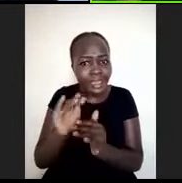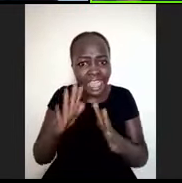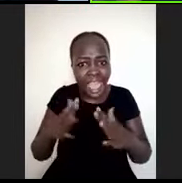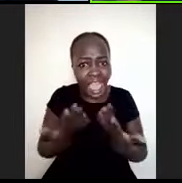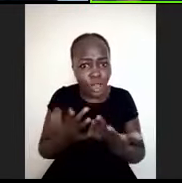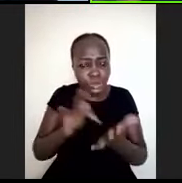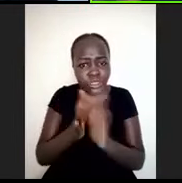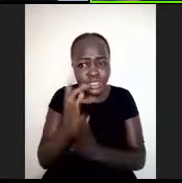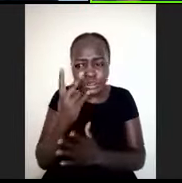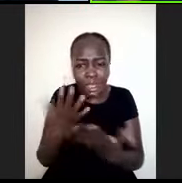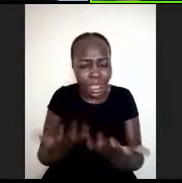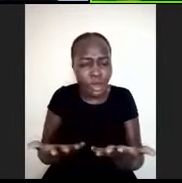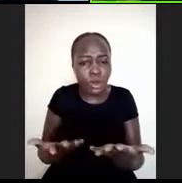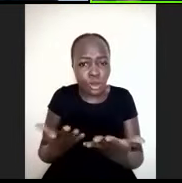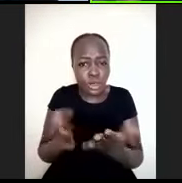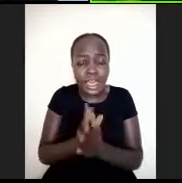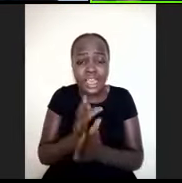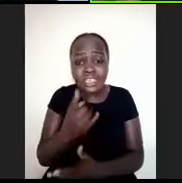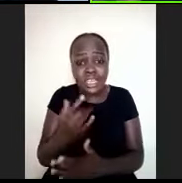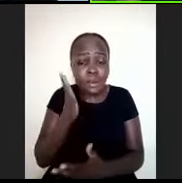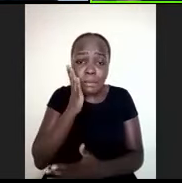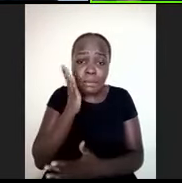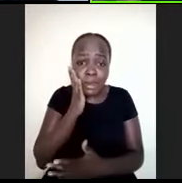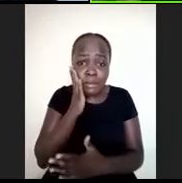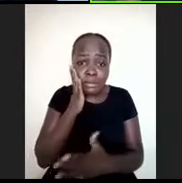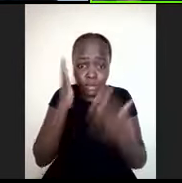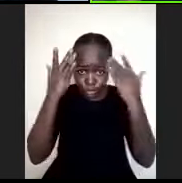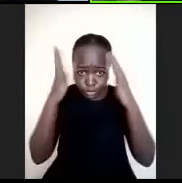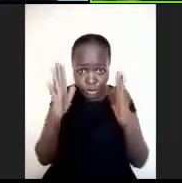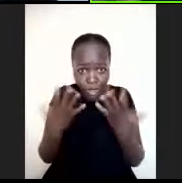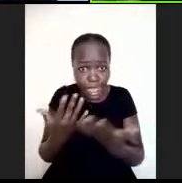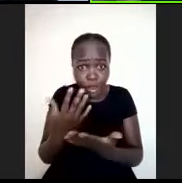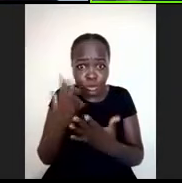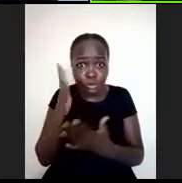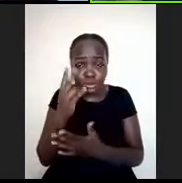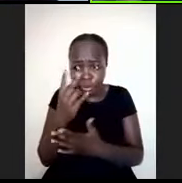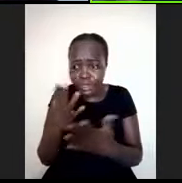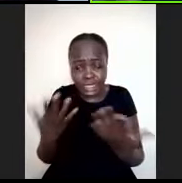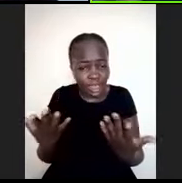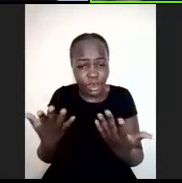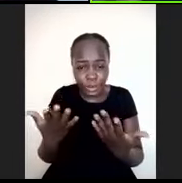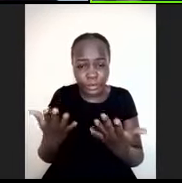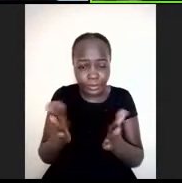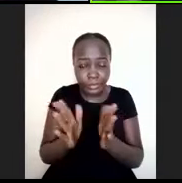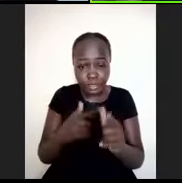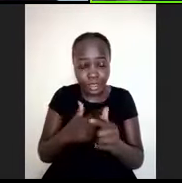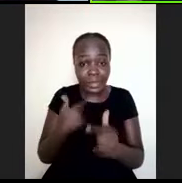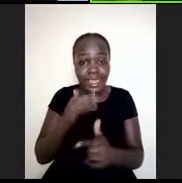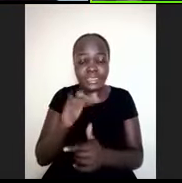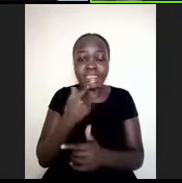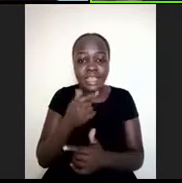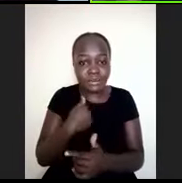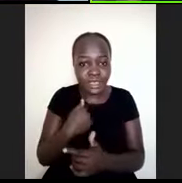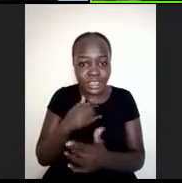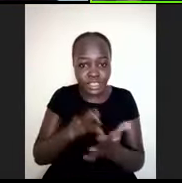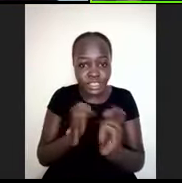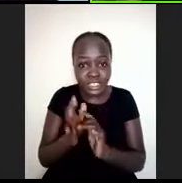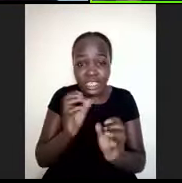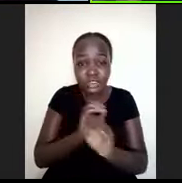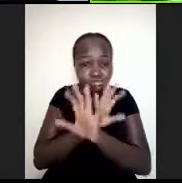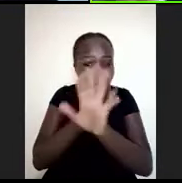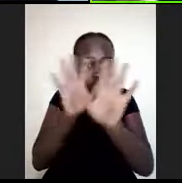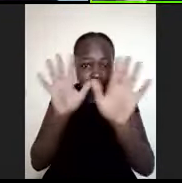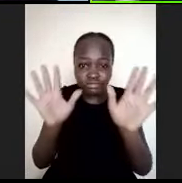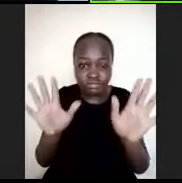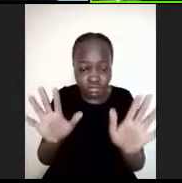like? And he told me, Mom, you didn't know how he looks like. I said, tell me. And he told me, Jesus shines.